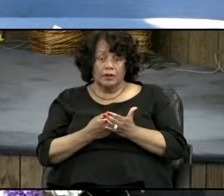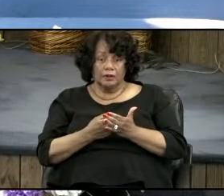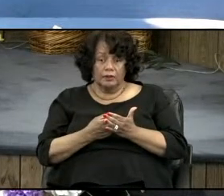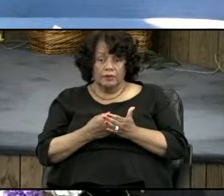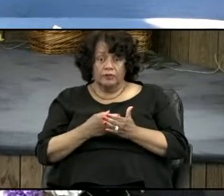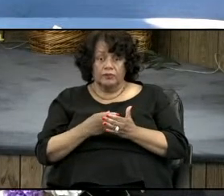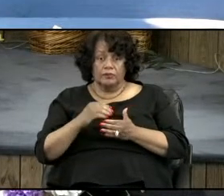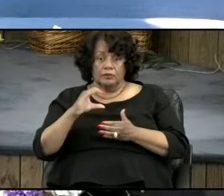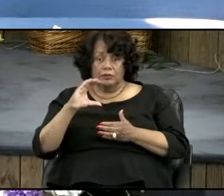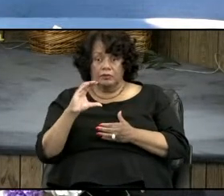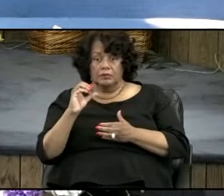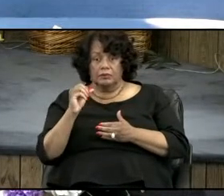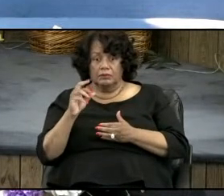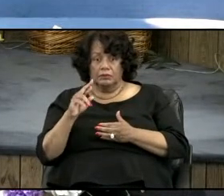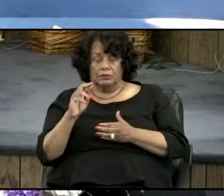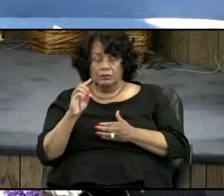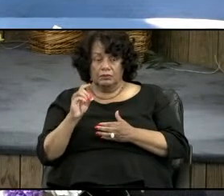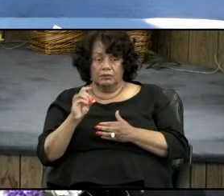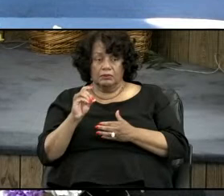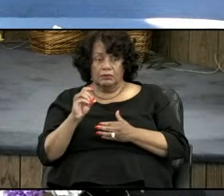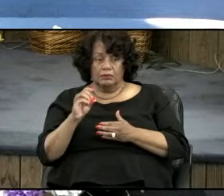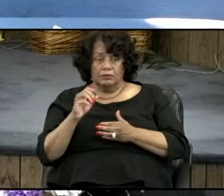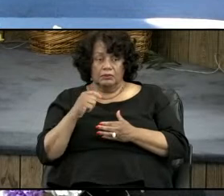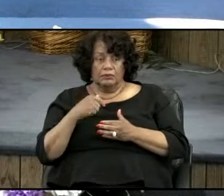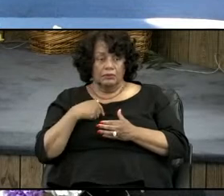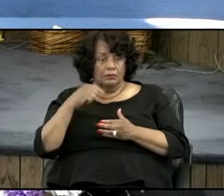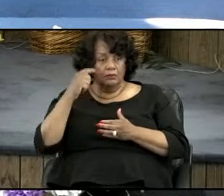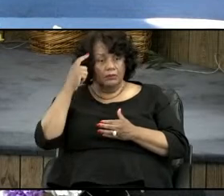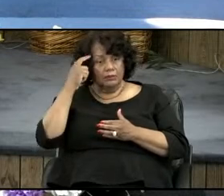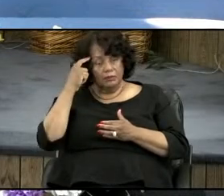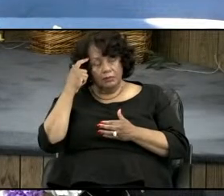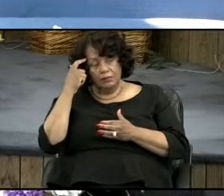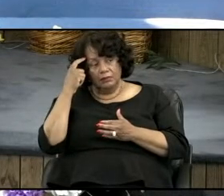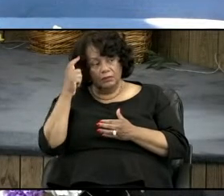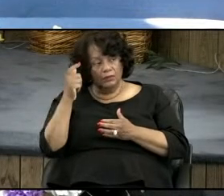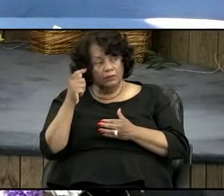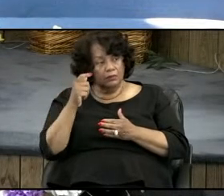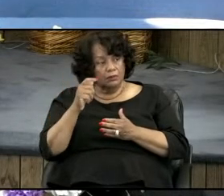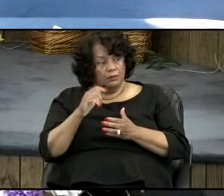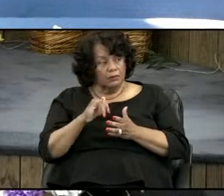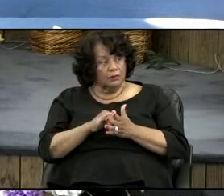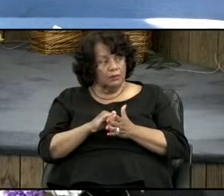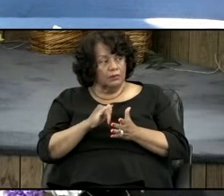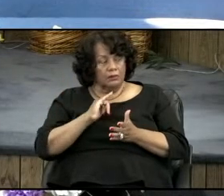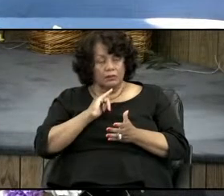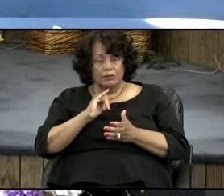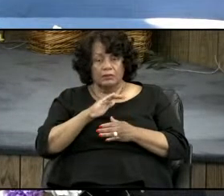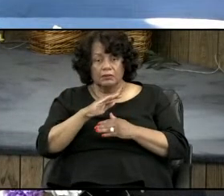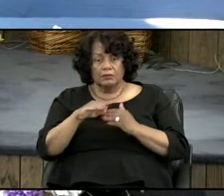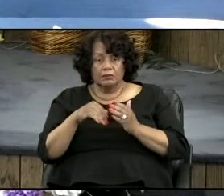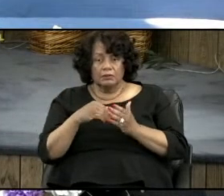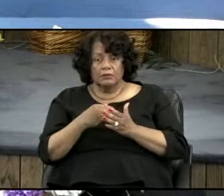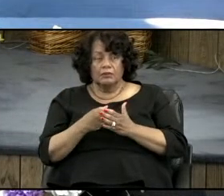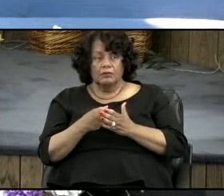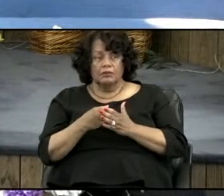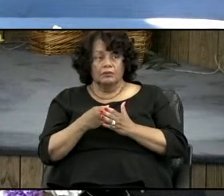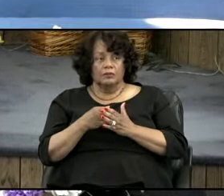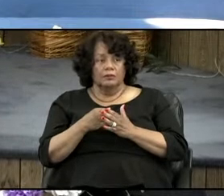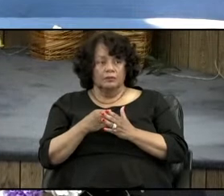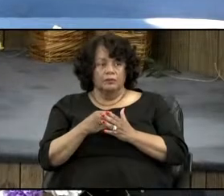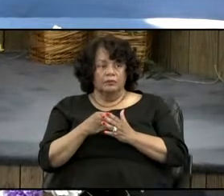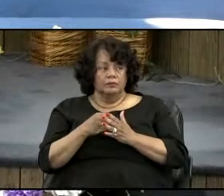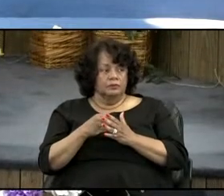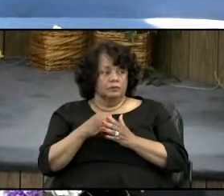So I think that is... Yeah, that's right. I think that is all that he was saying on there. I want to make